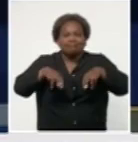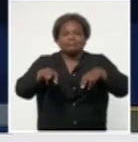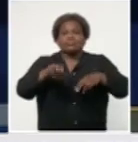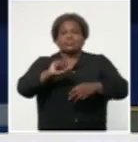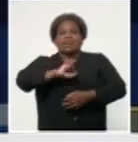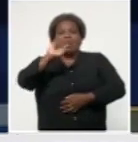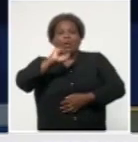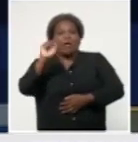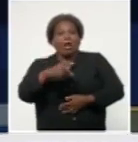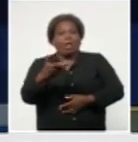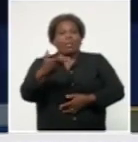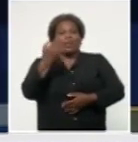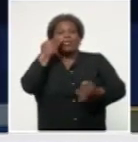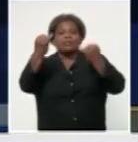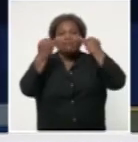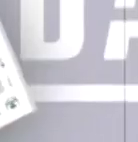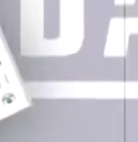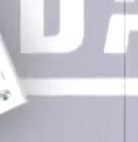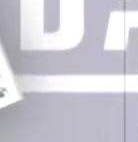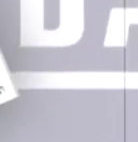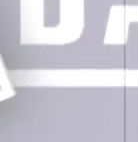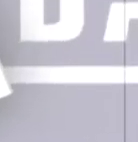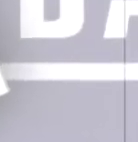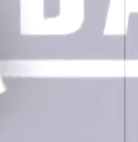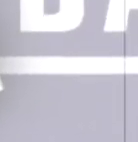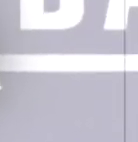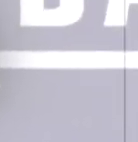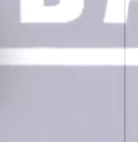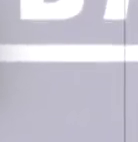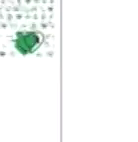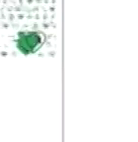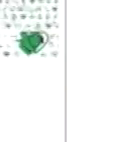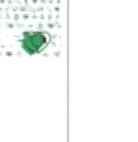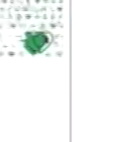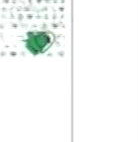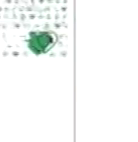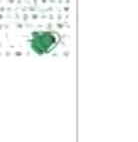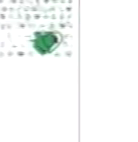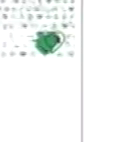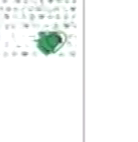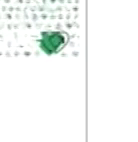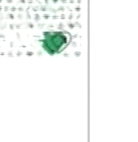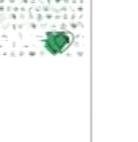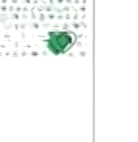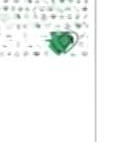report today.